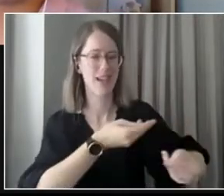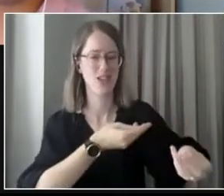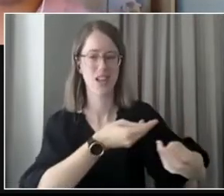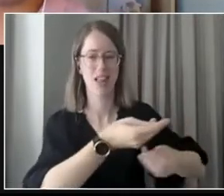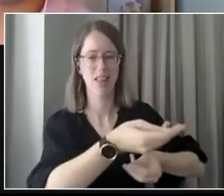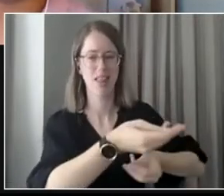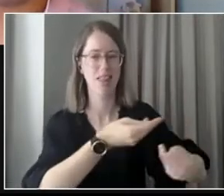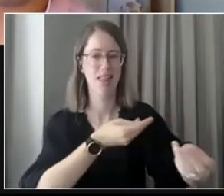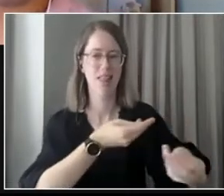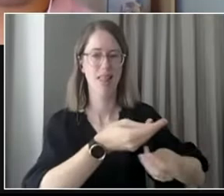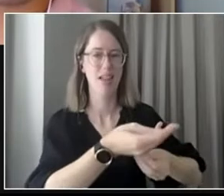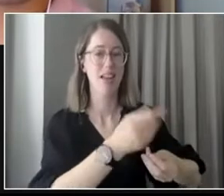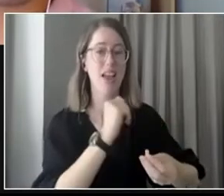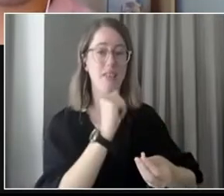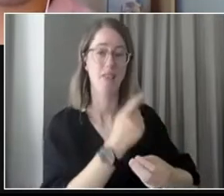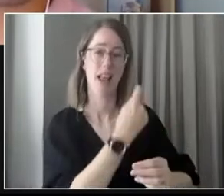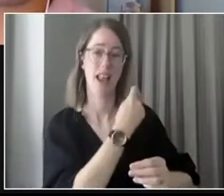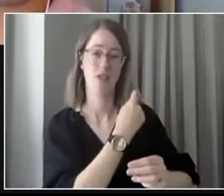last show,